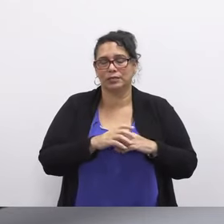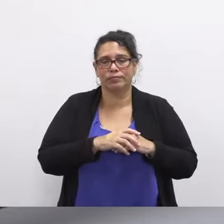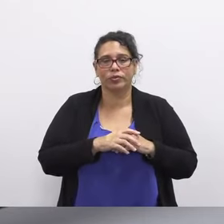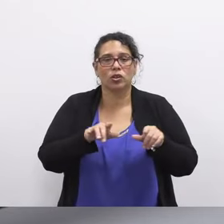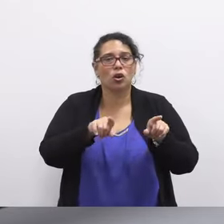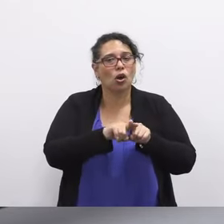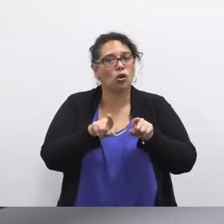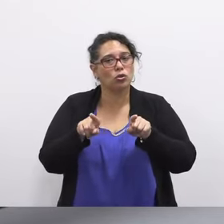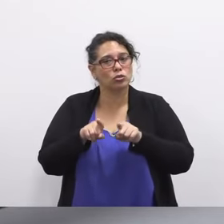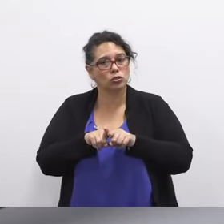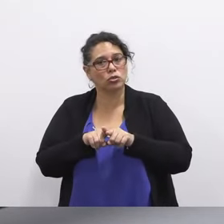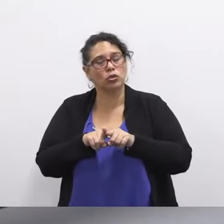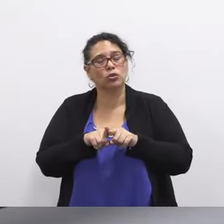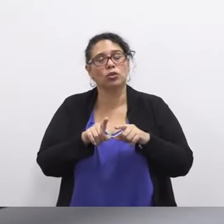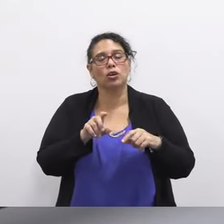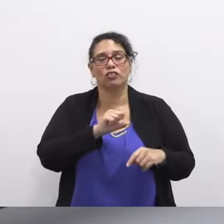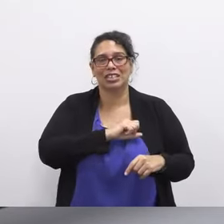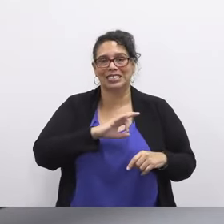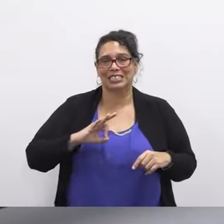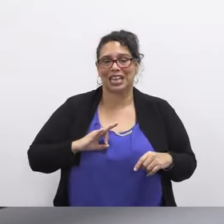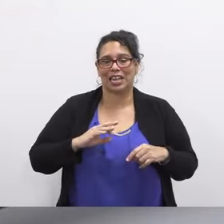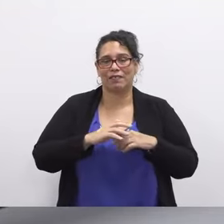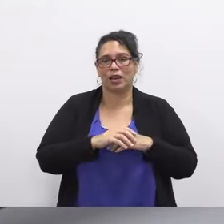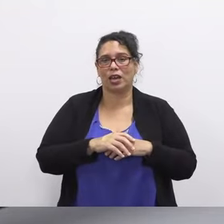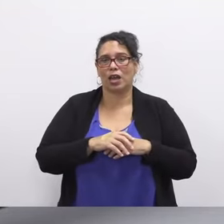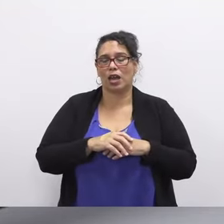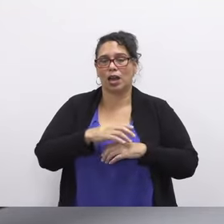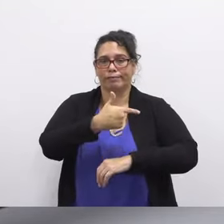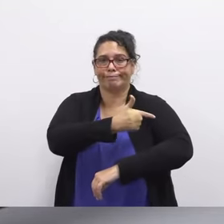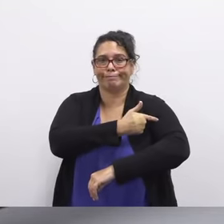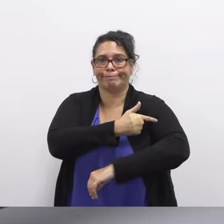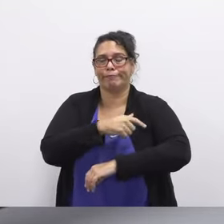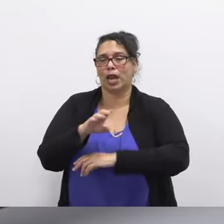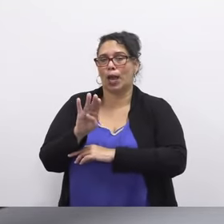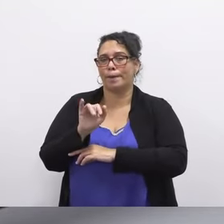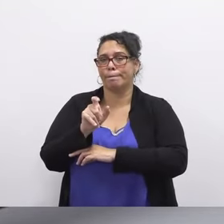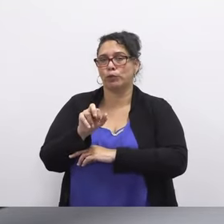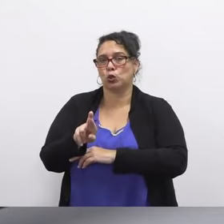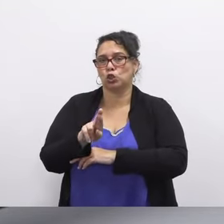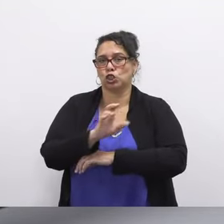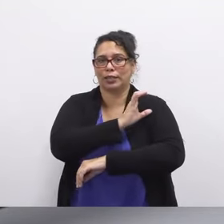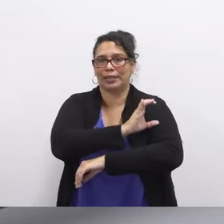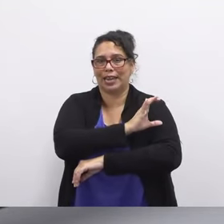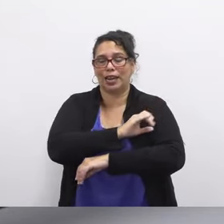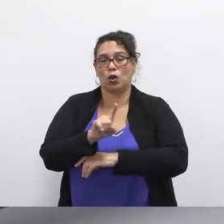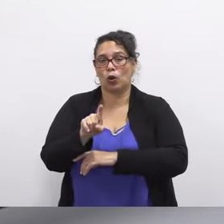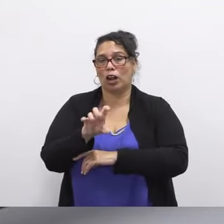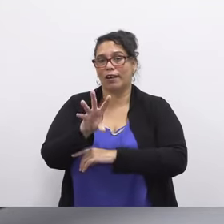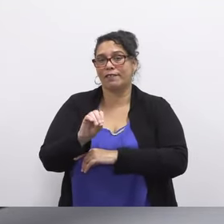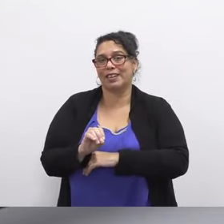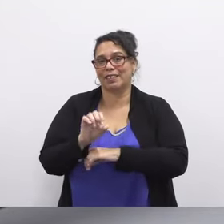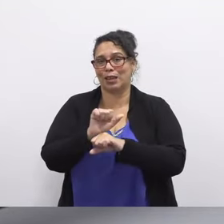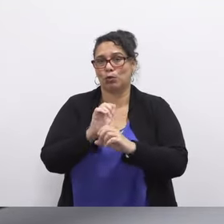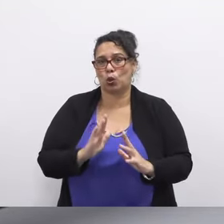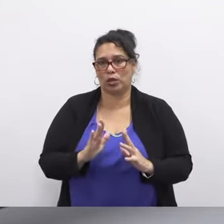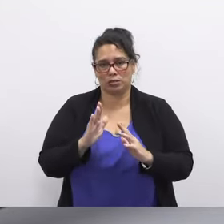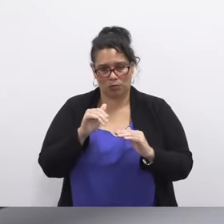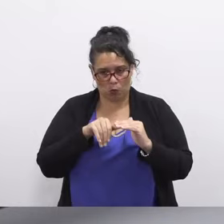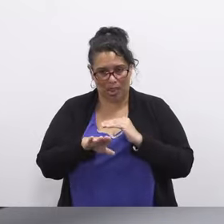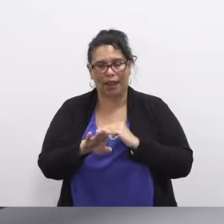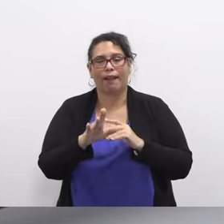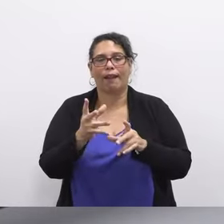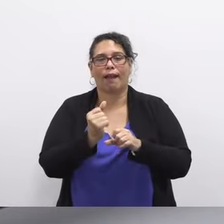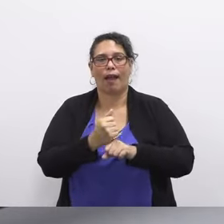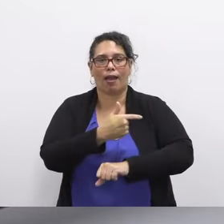also held for our staff a booster clinic, so almost 150 of our employees were able to access a